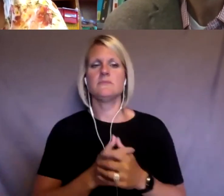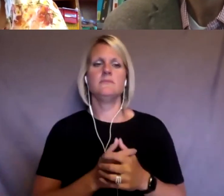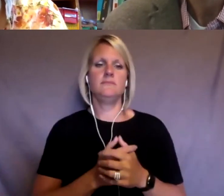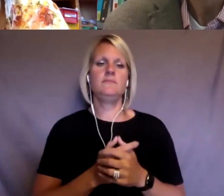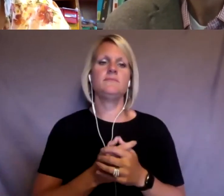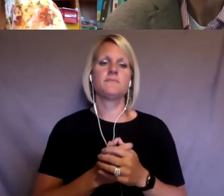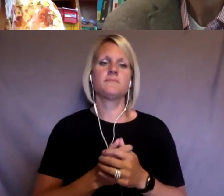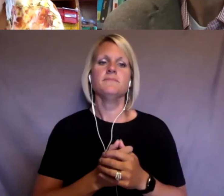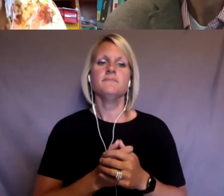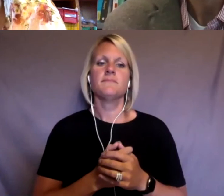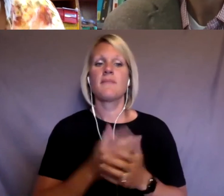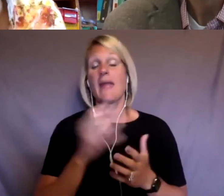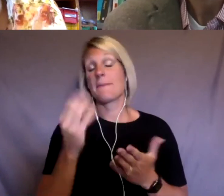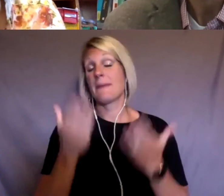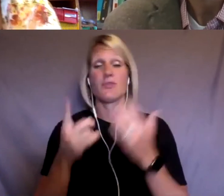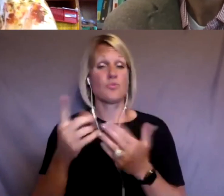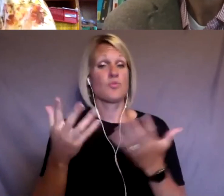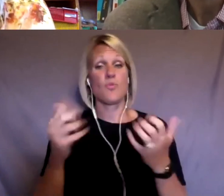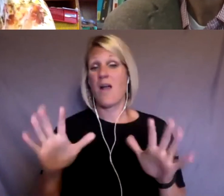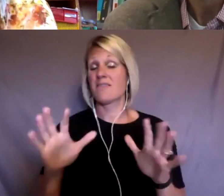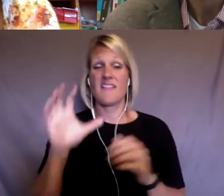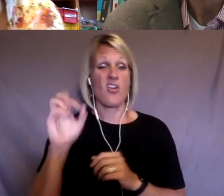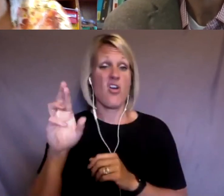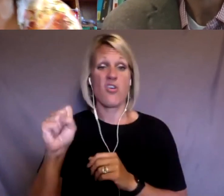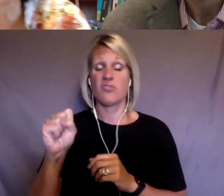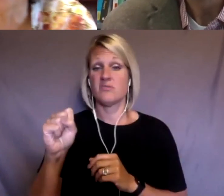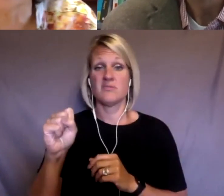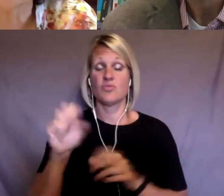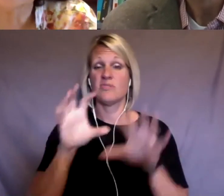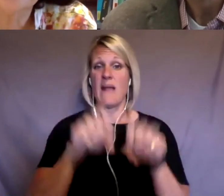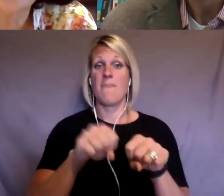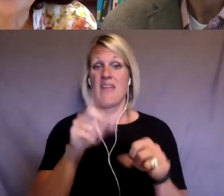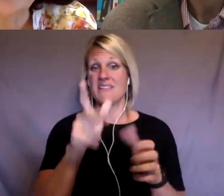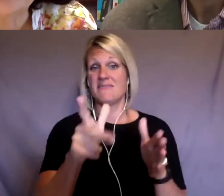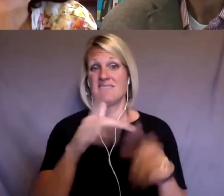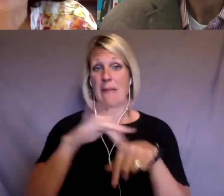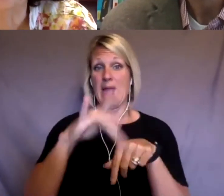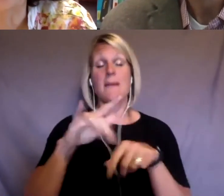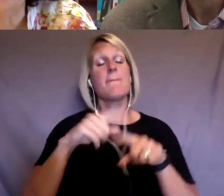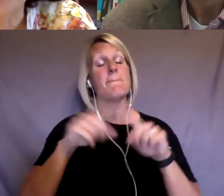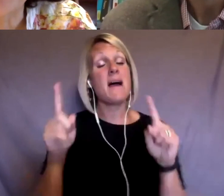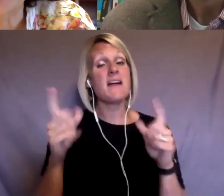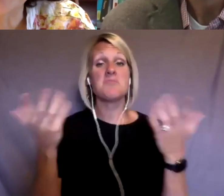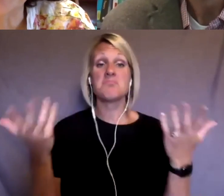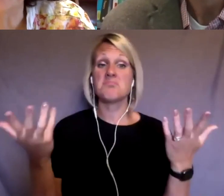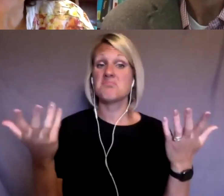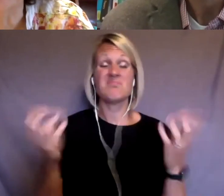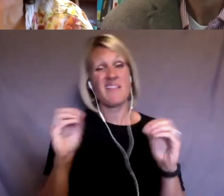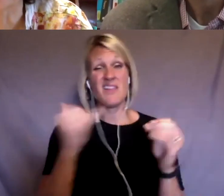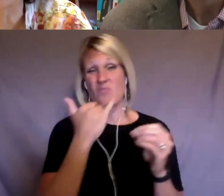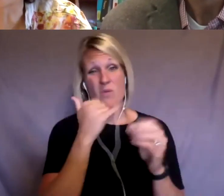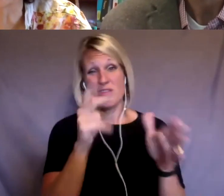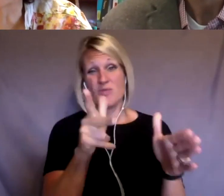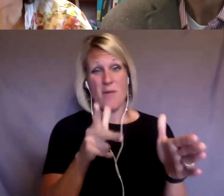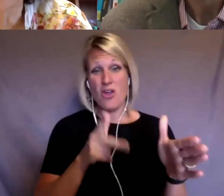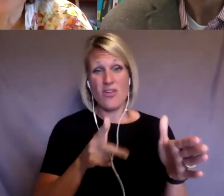the cars, even if they're stored, taking space. But overall, I don't see much wrong with street parking as long